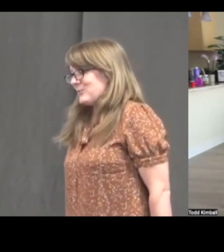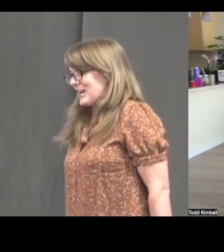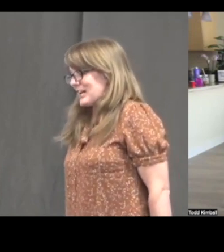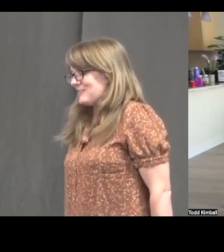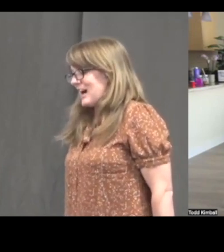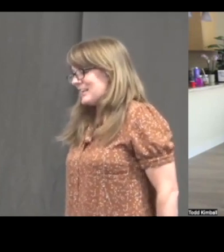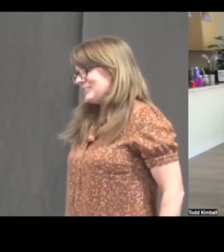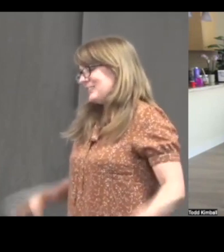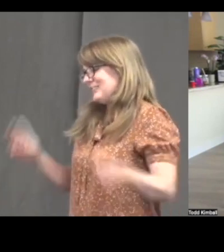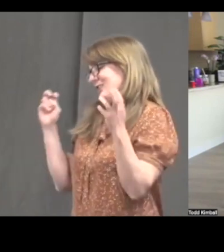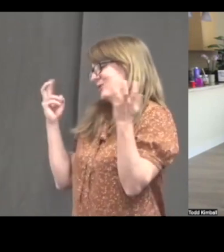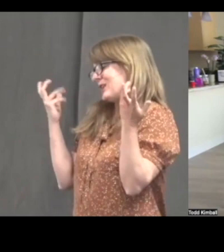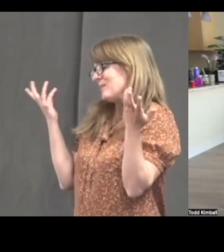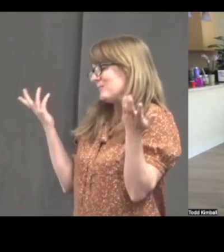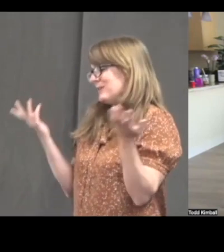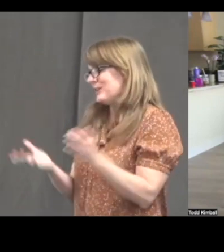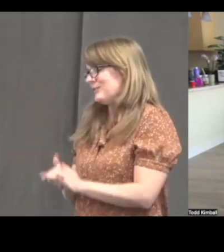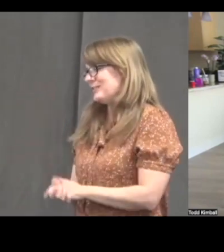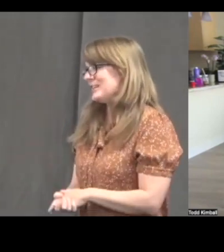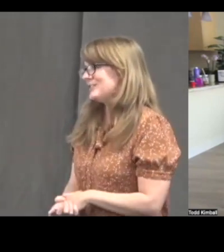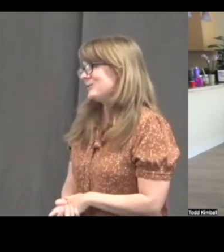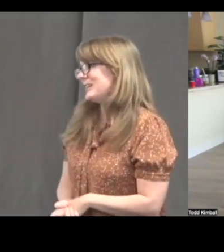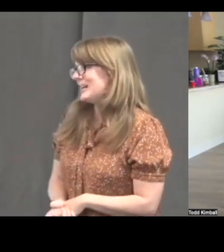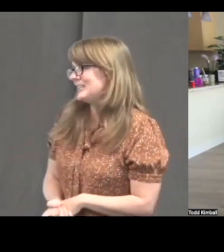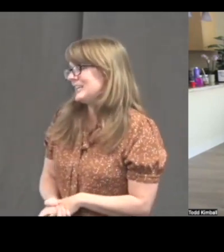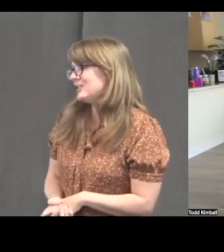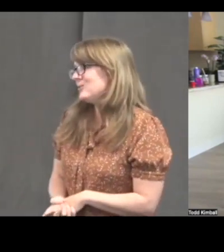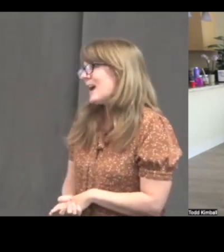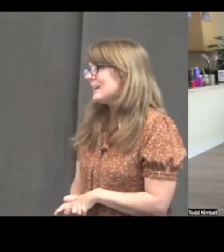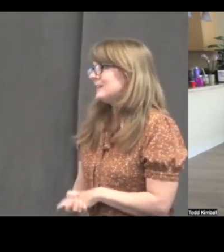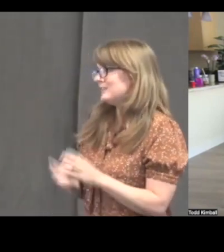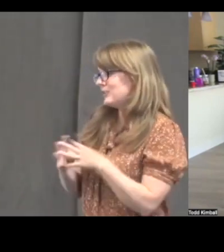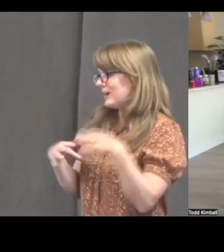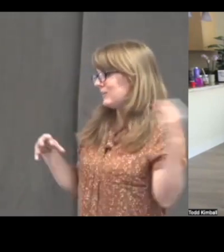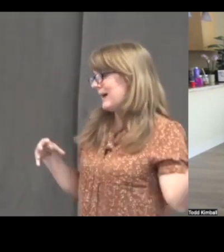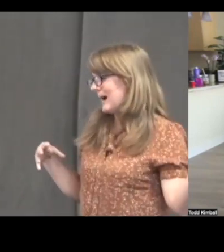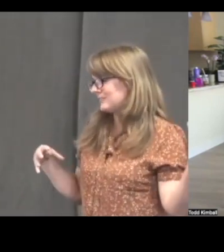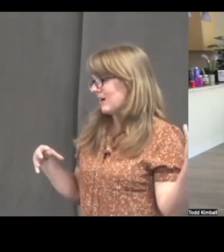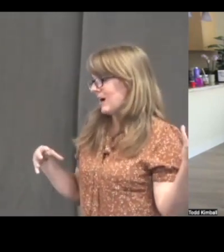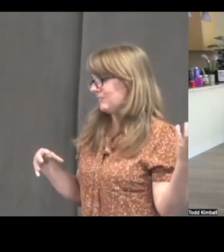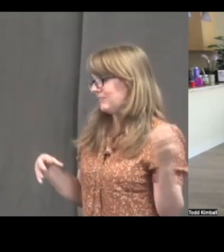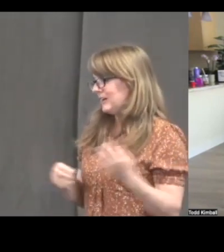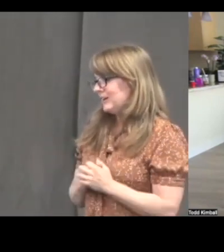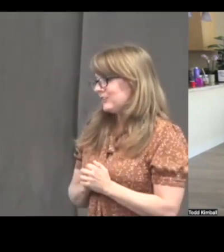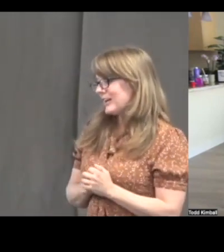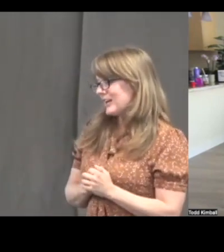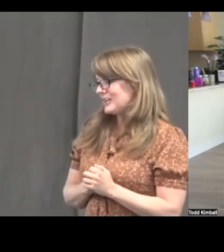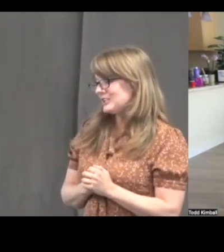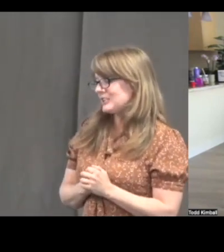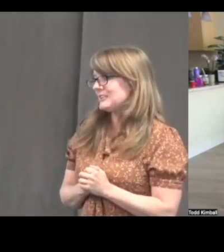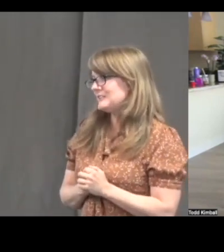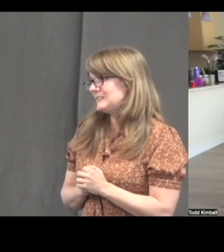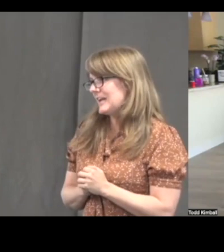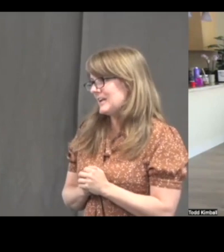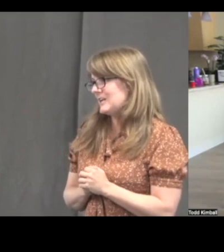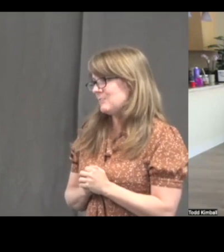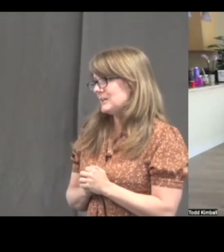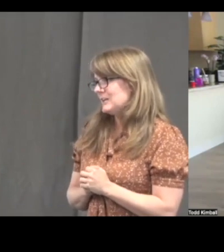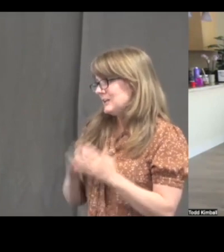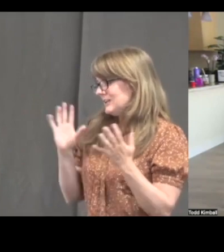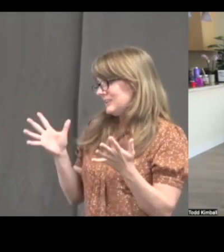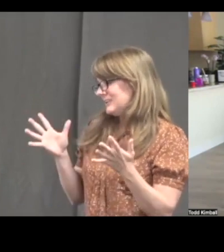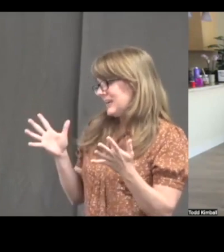Again, we kind of had to, come up with our own thing because we hadn't, in the wild, it's whoever backs off. So I kind of took the